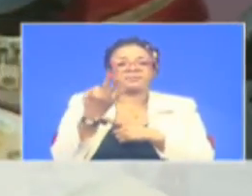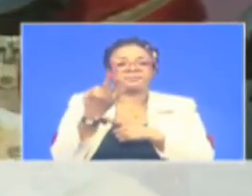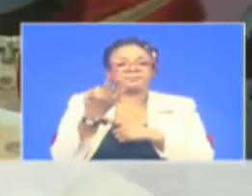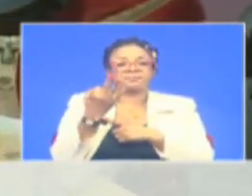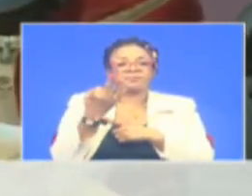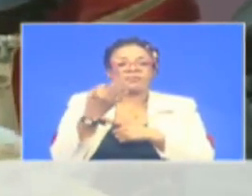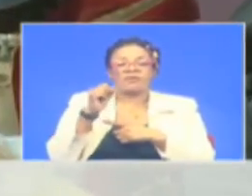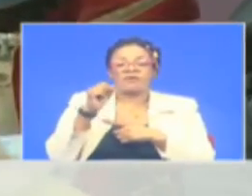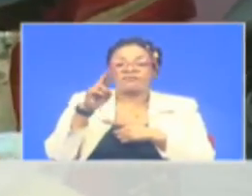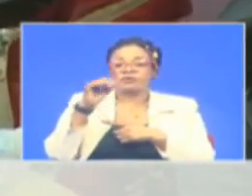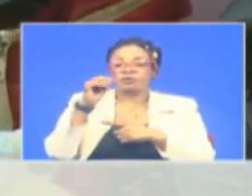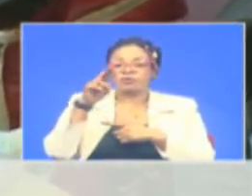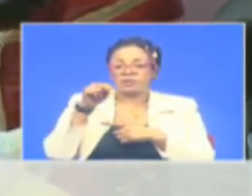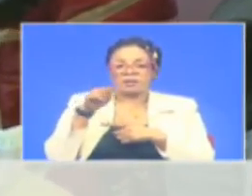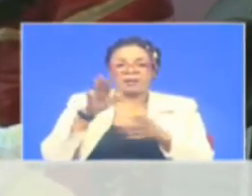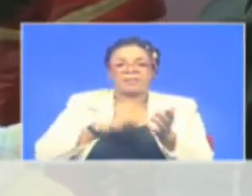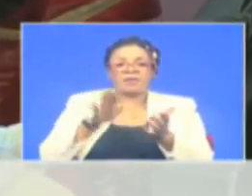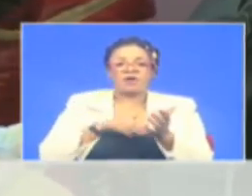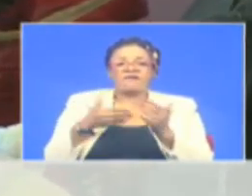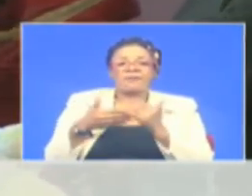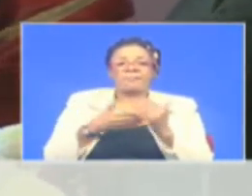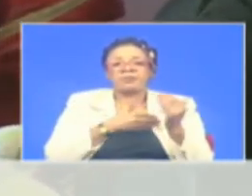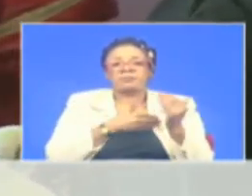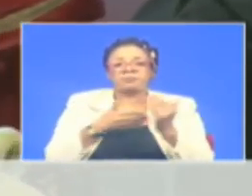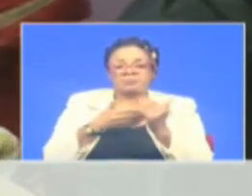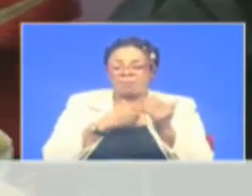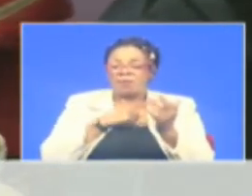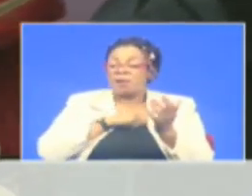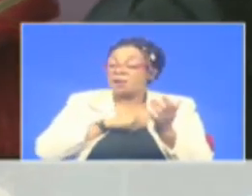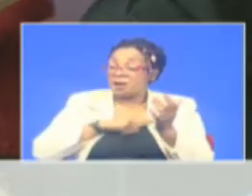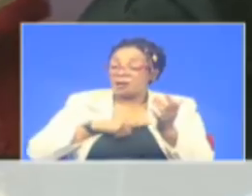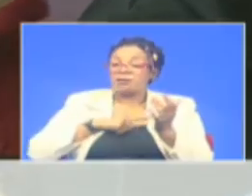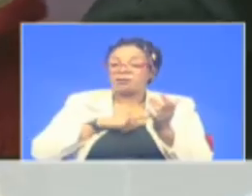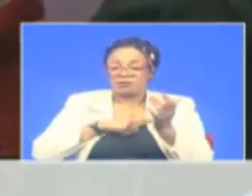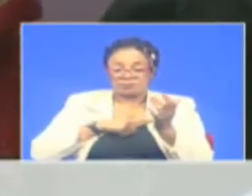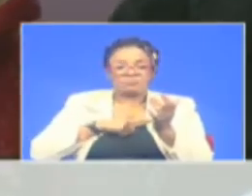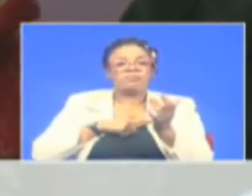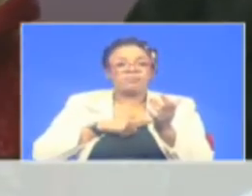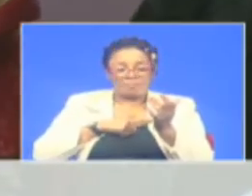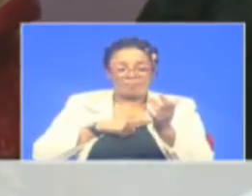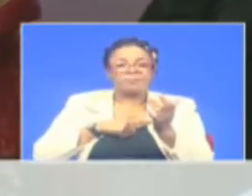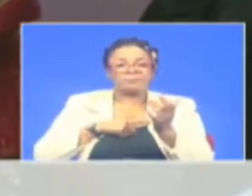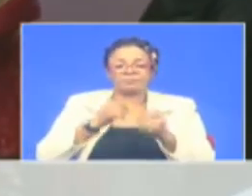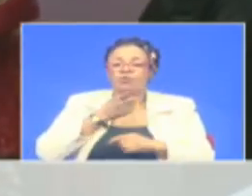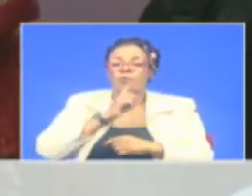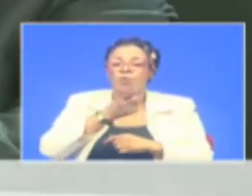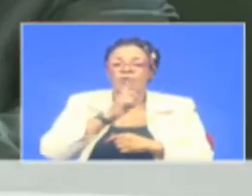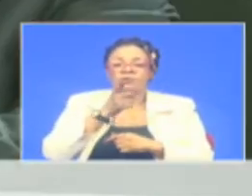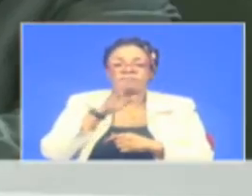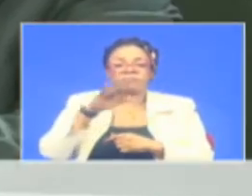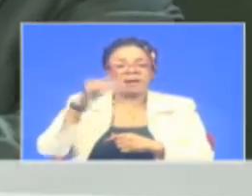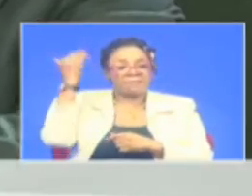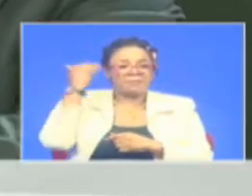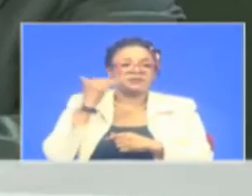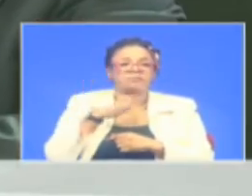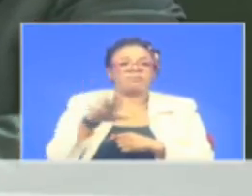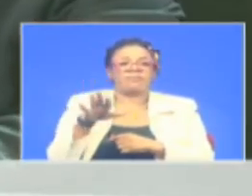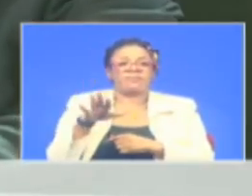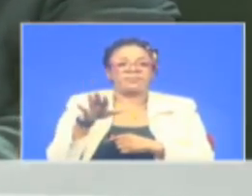Susan Wamboi, the mother of the infant, luck was on her side as she walked away with just a warning by the magistrate.